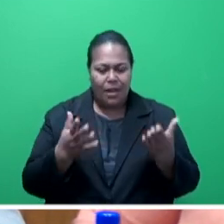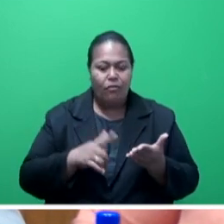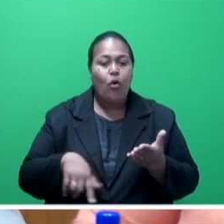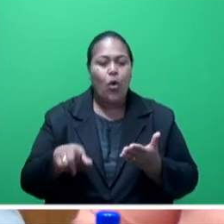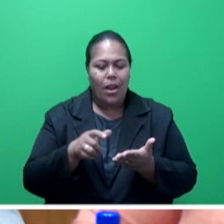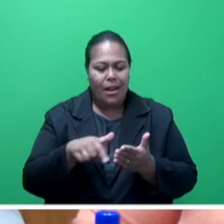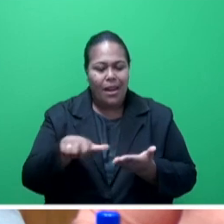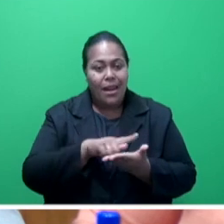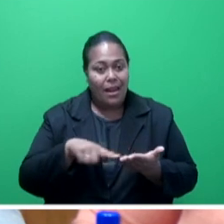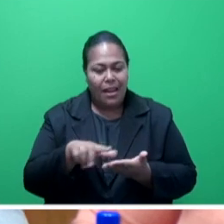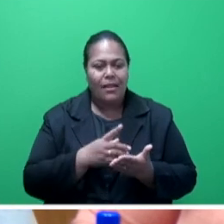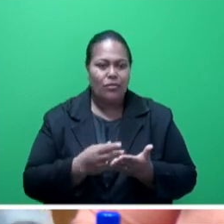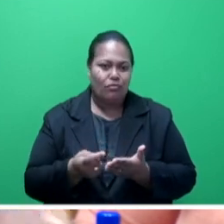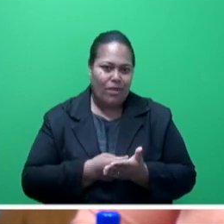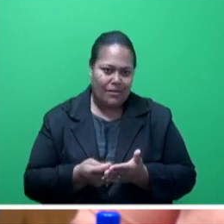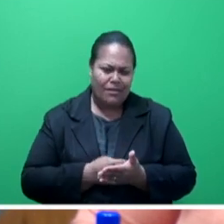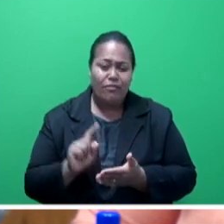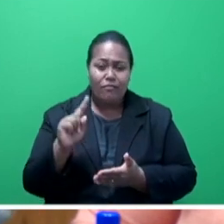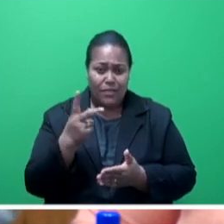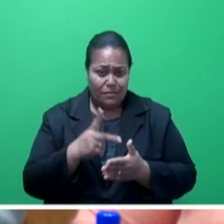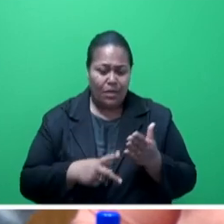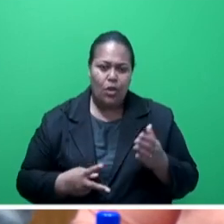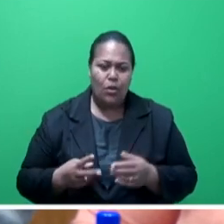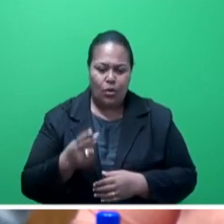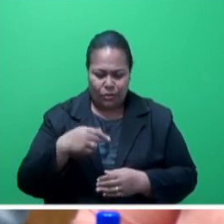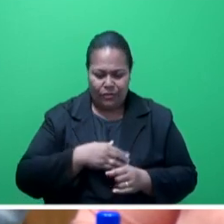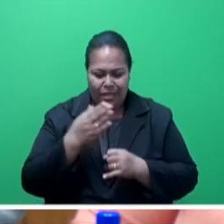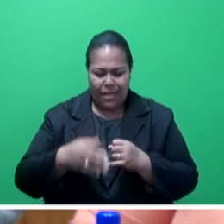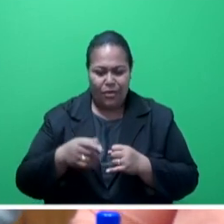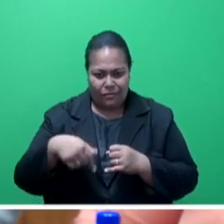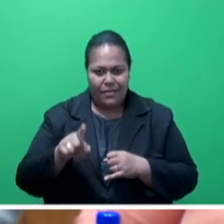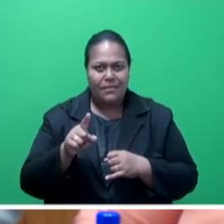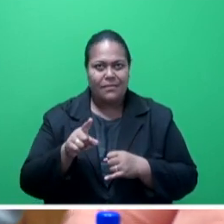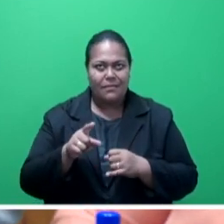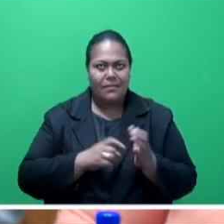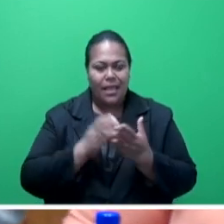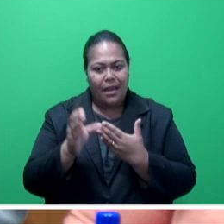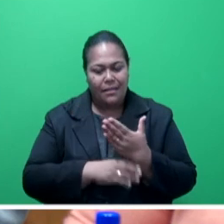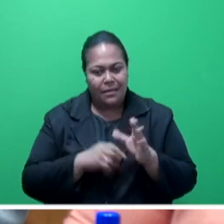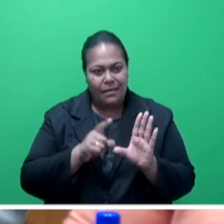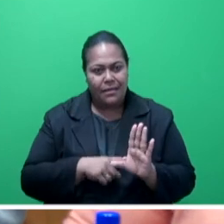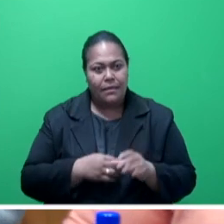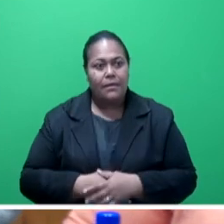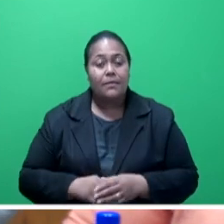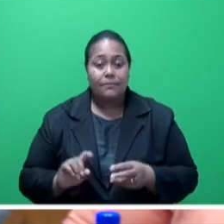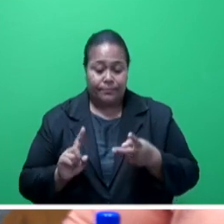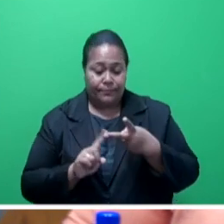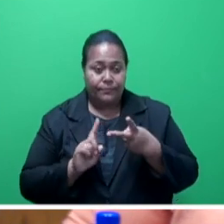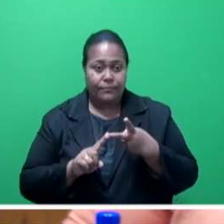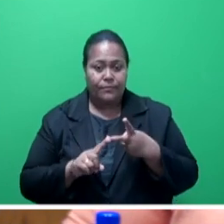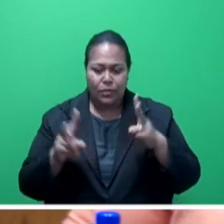The first phase will be launched at the end of this calendar year. Second, the development of streamlined process of survey